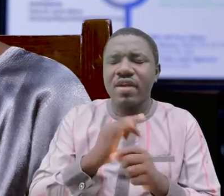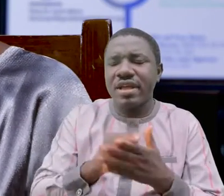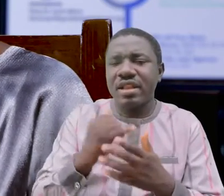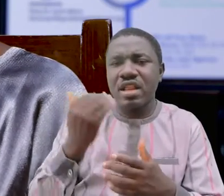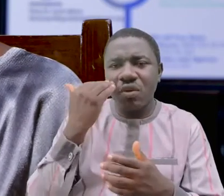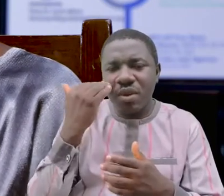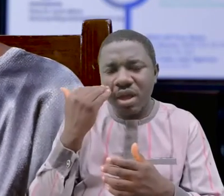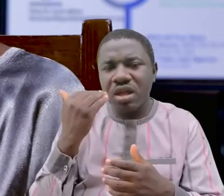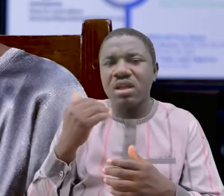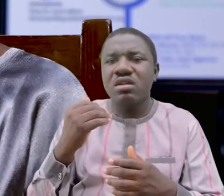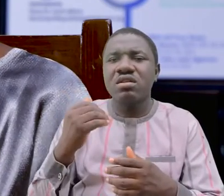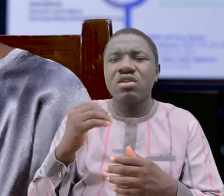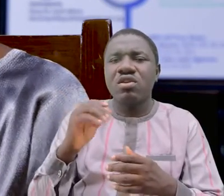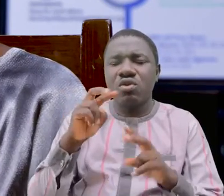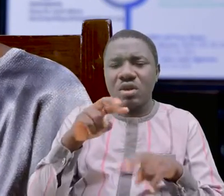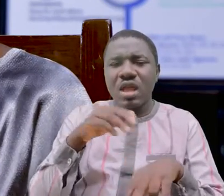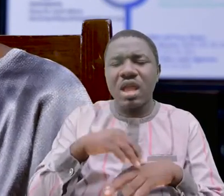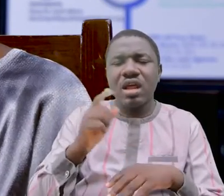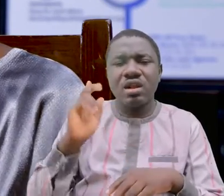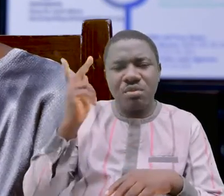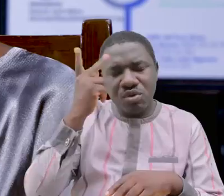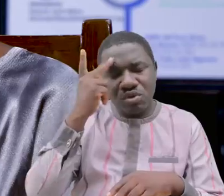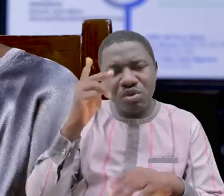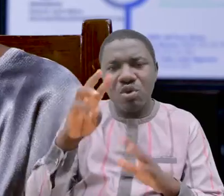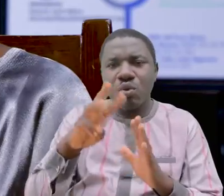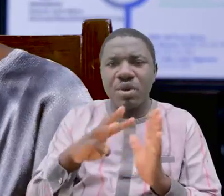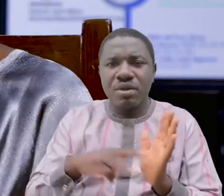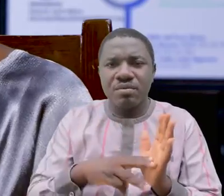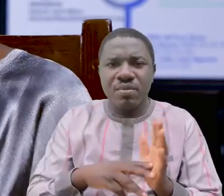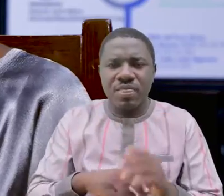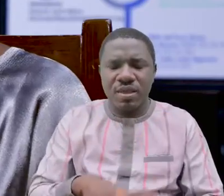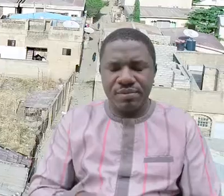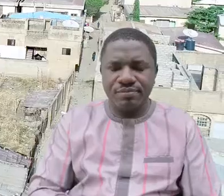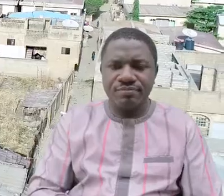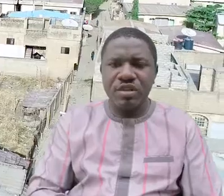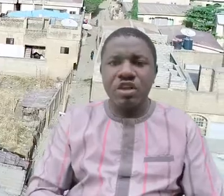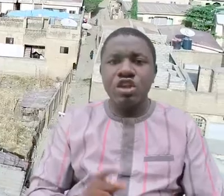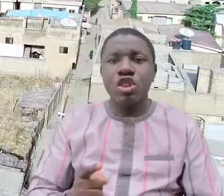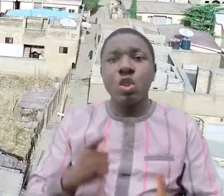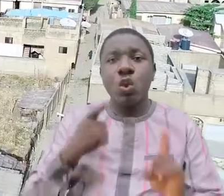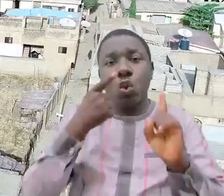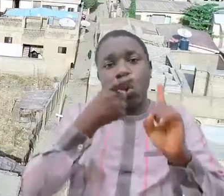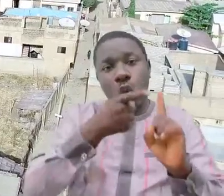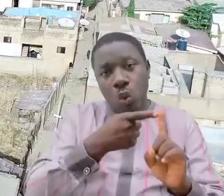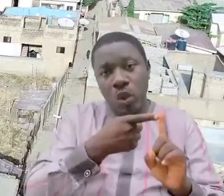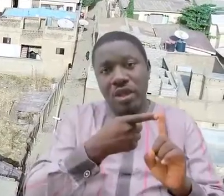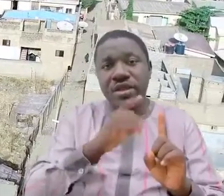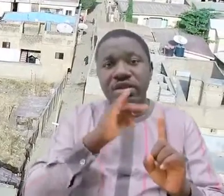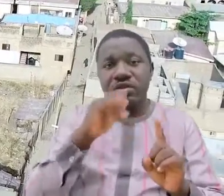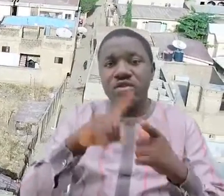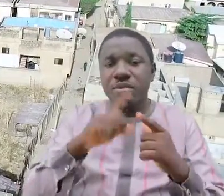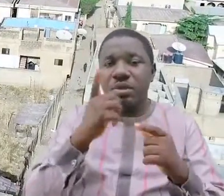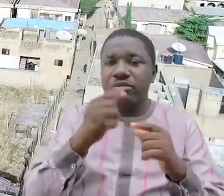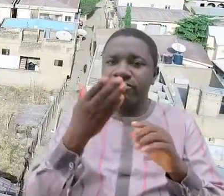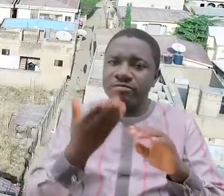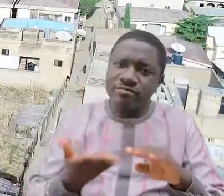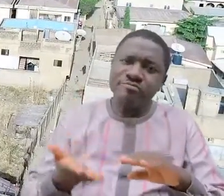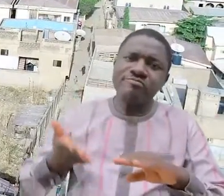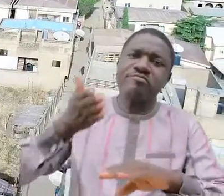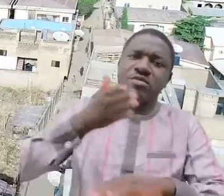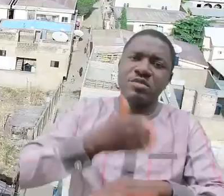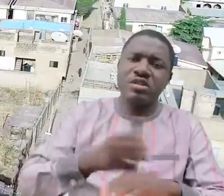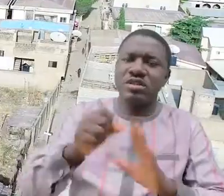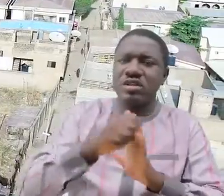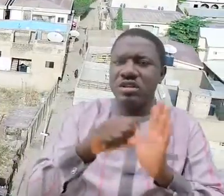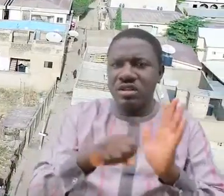trying to see there's accountability and creating that awareness, looking at political will and all. The overarching goal is to scale up the